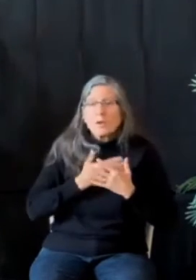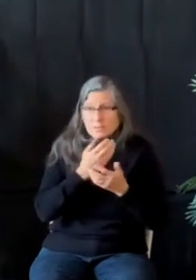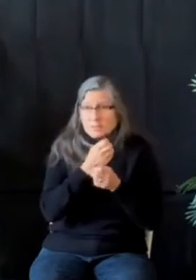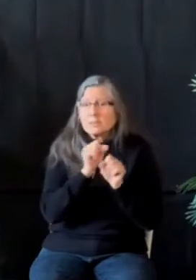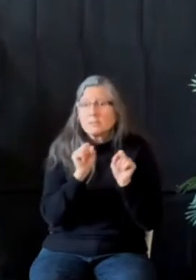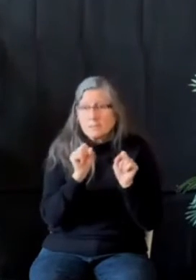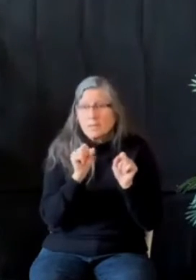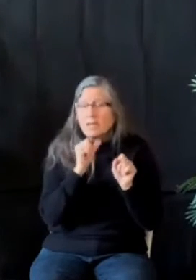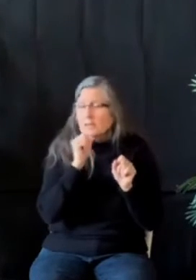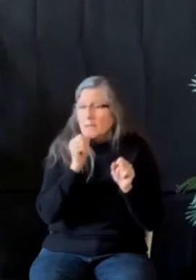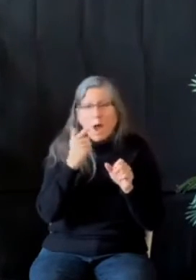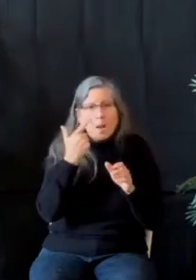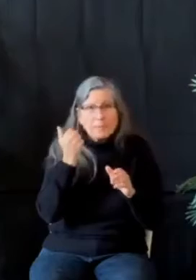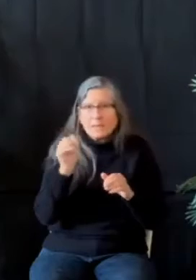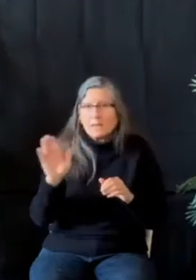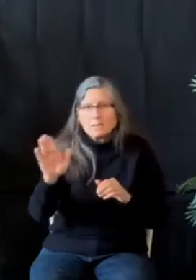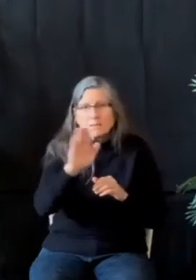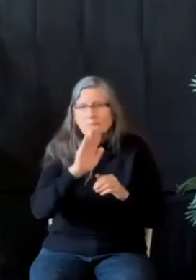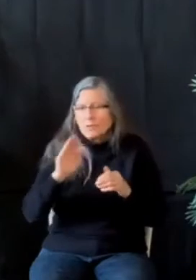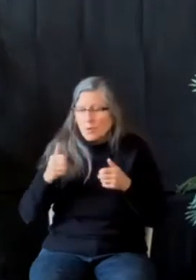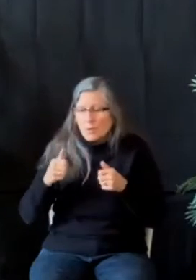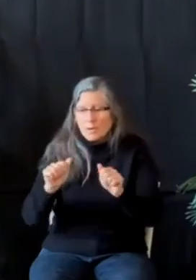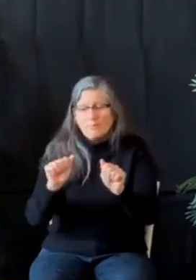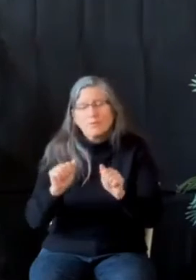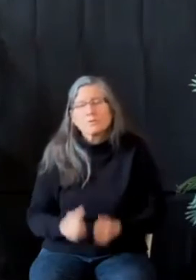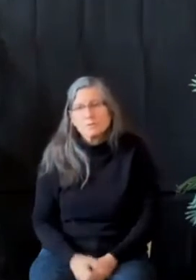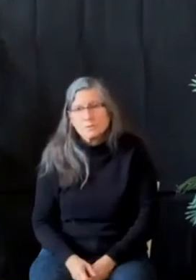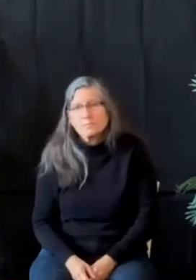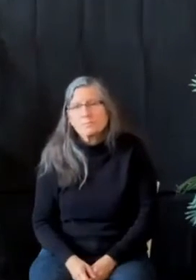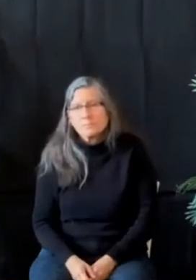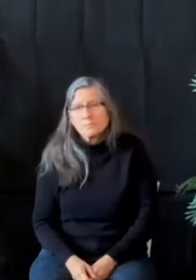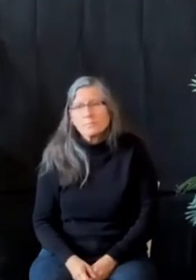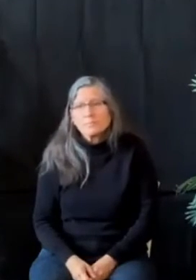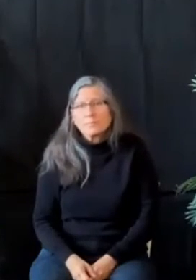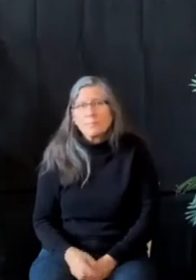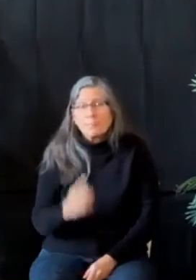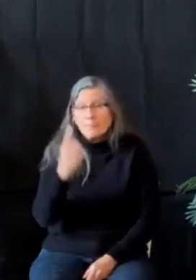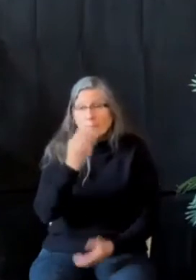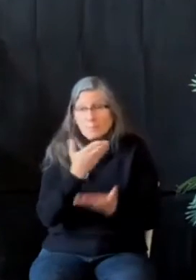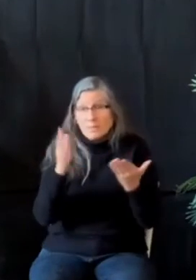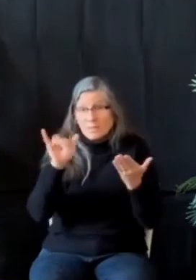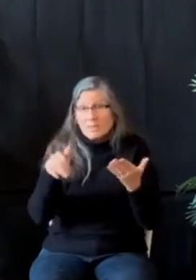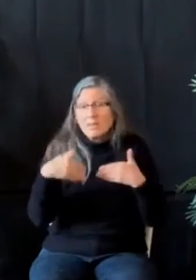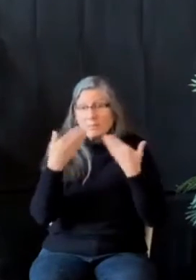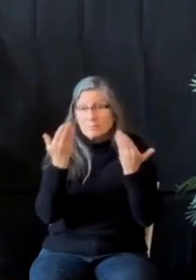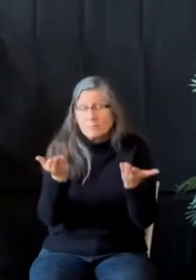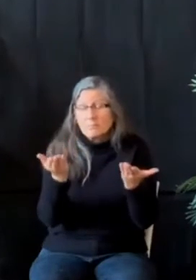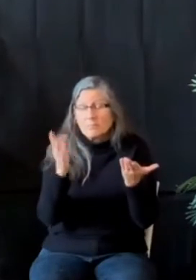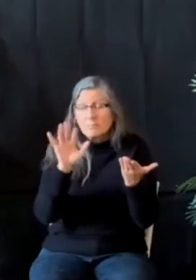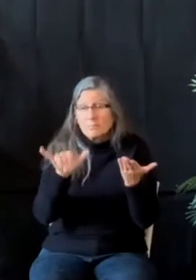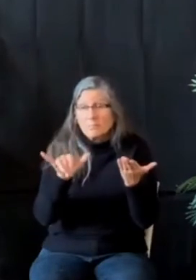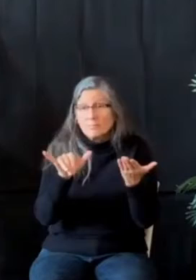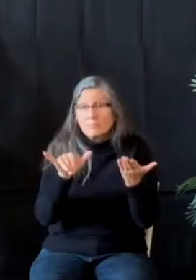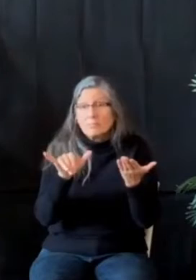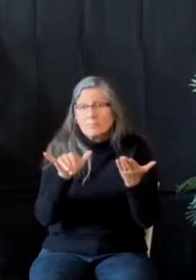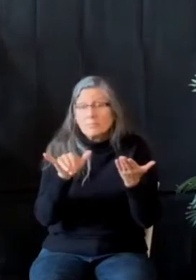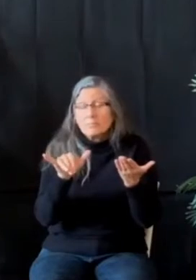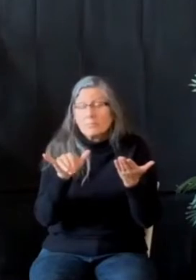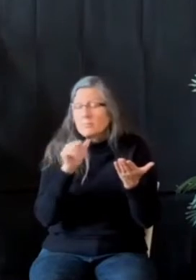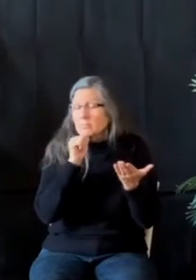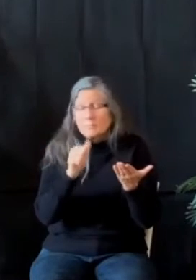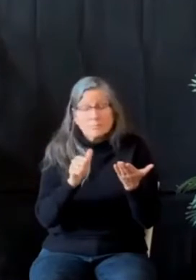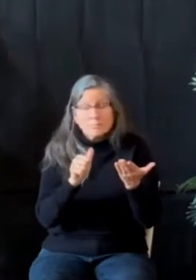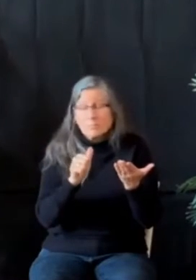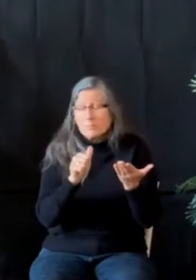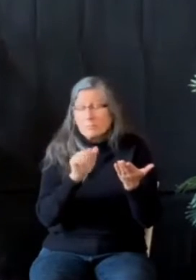It is not the result of your own efforts. One of the things that implies is that it is